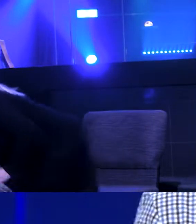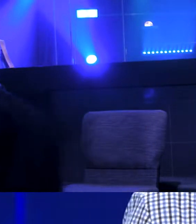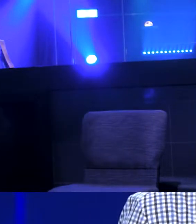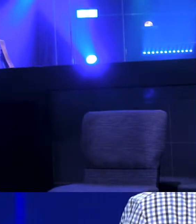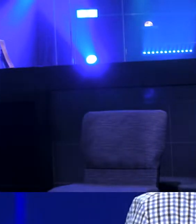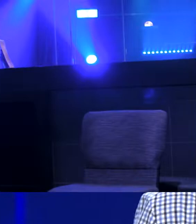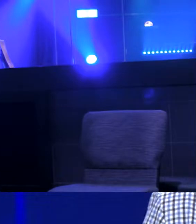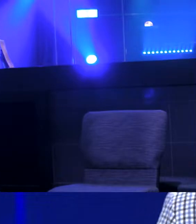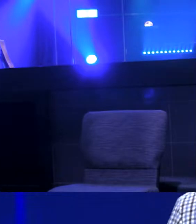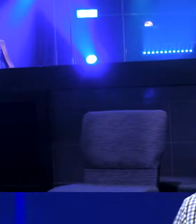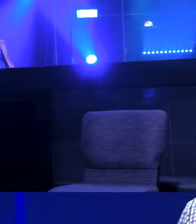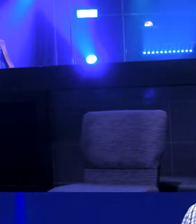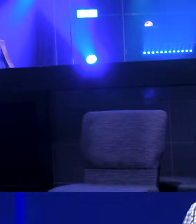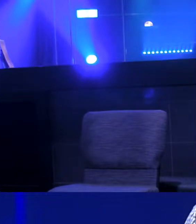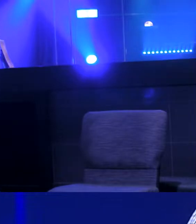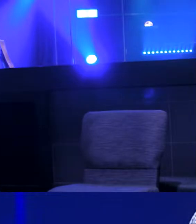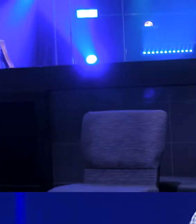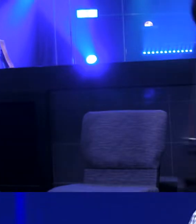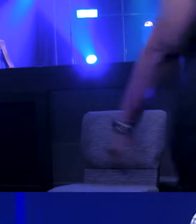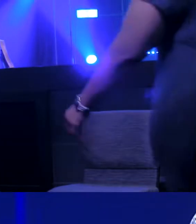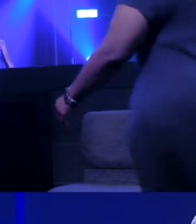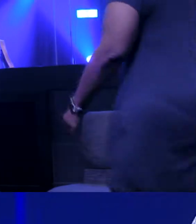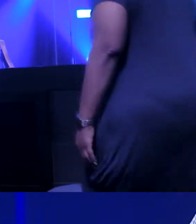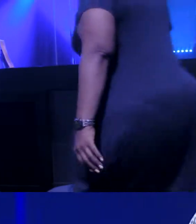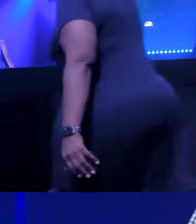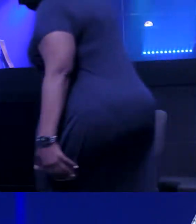Well, hey, community, how are you guys doing today?